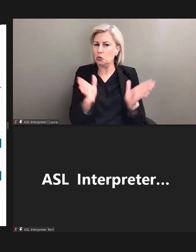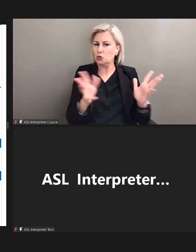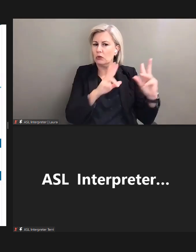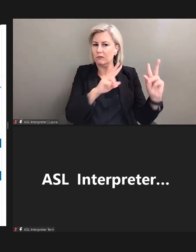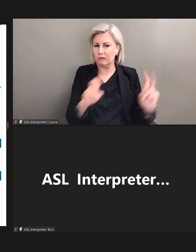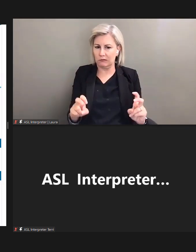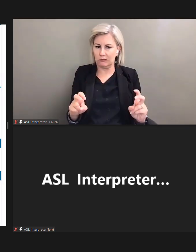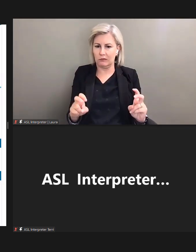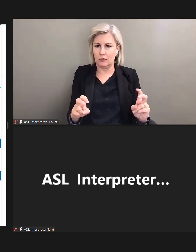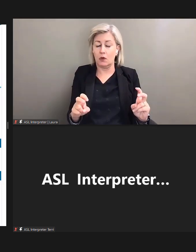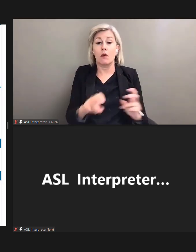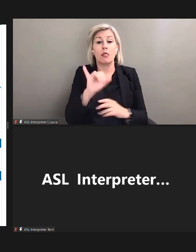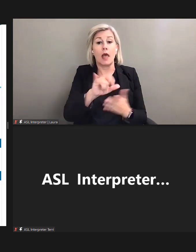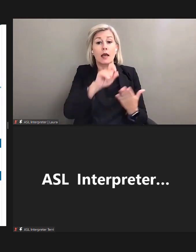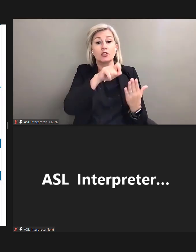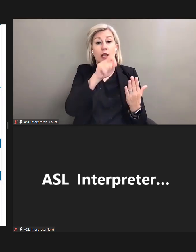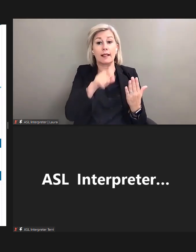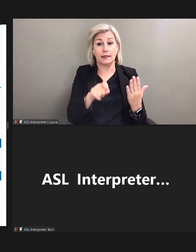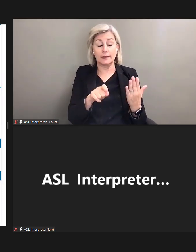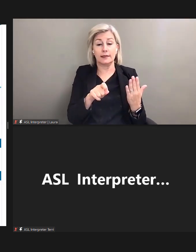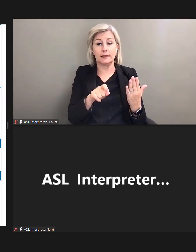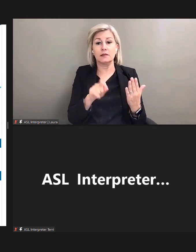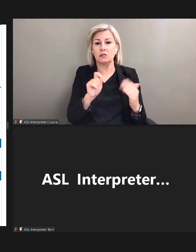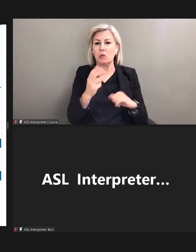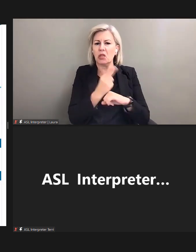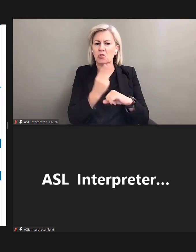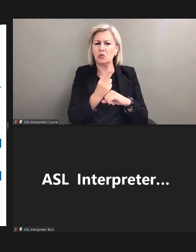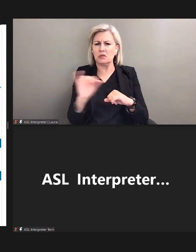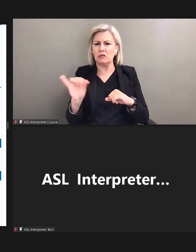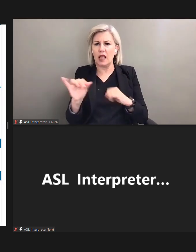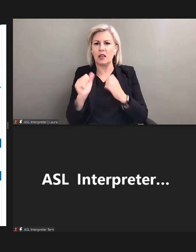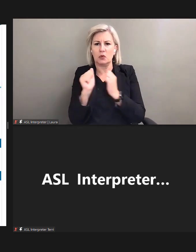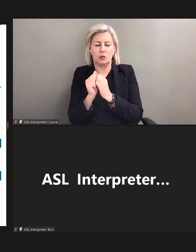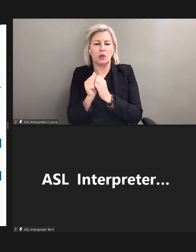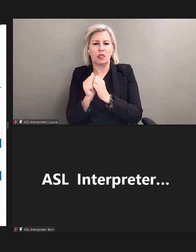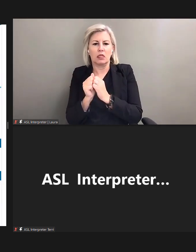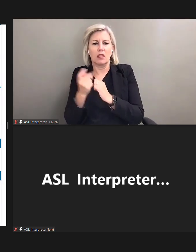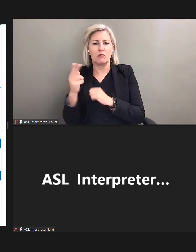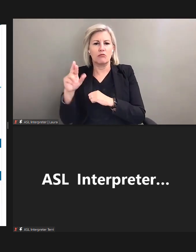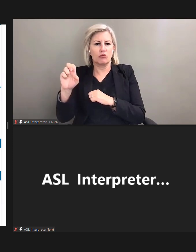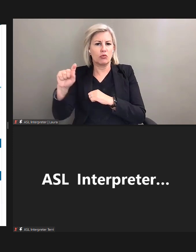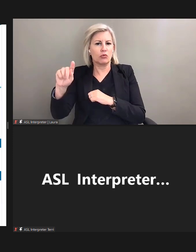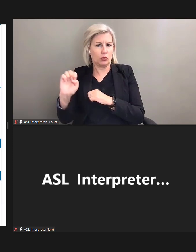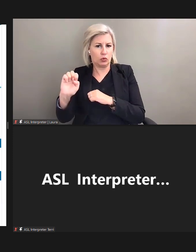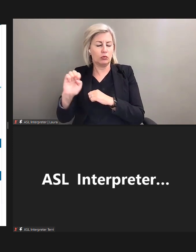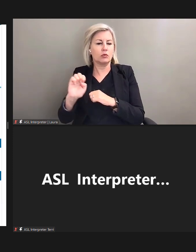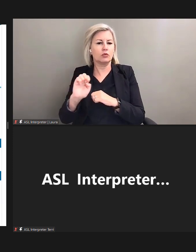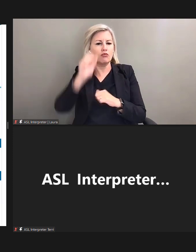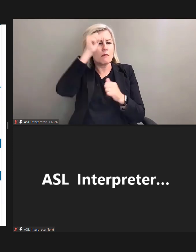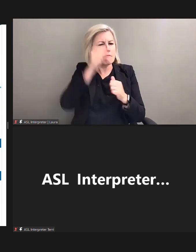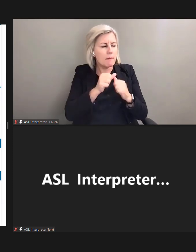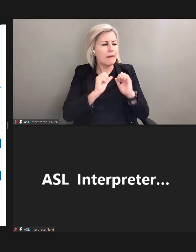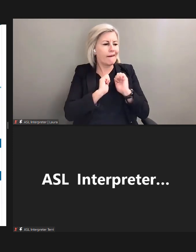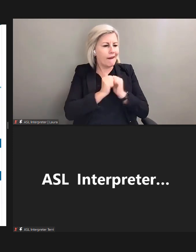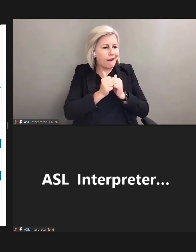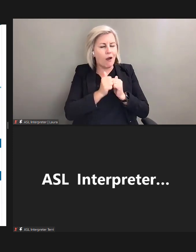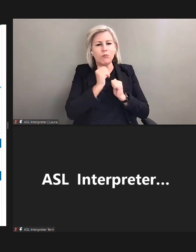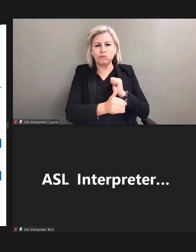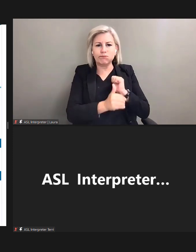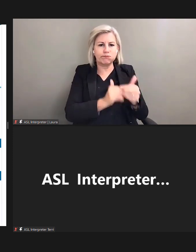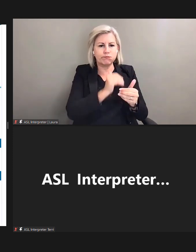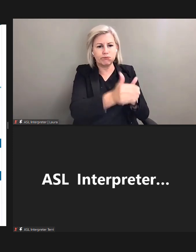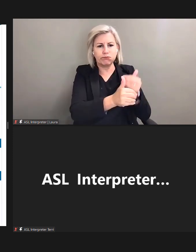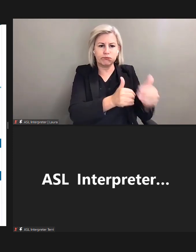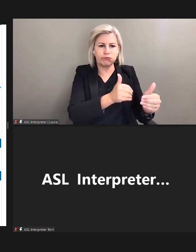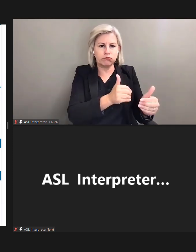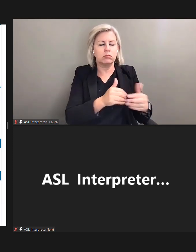download. And that checklist can be used just as it can with the Pure Tone screening to refresh yourself on those steps,